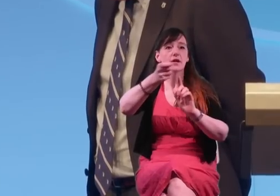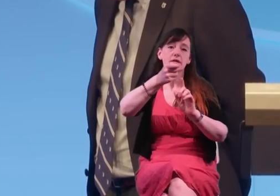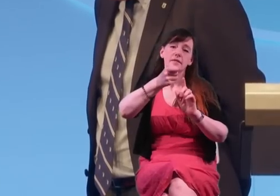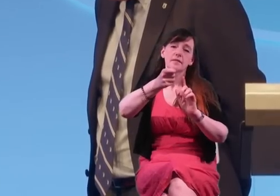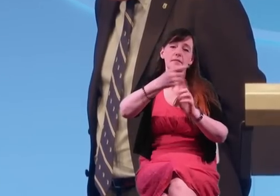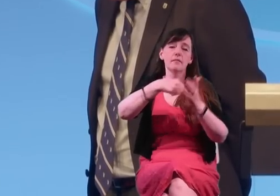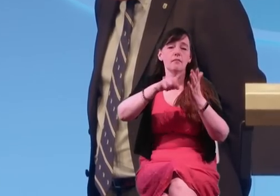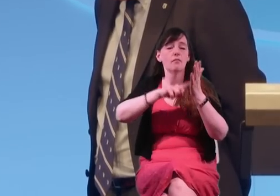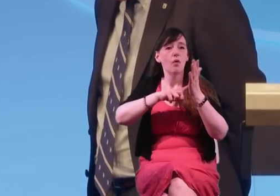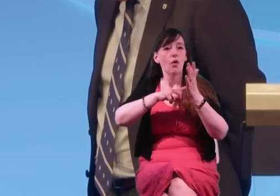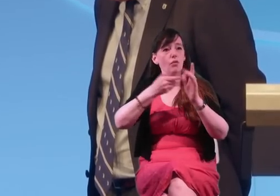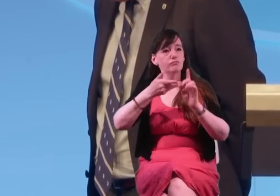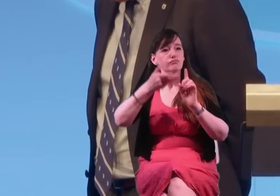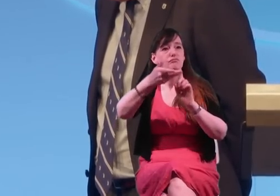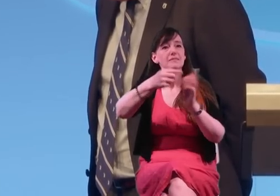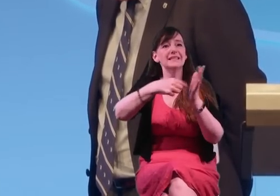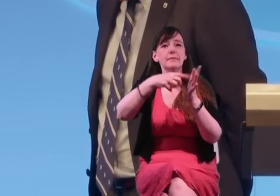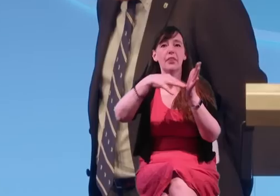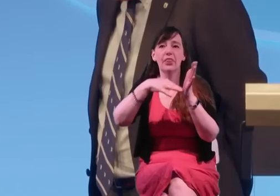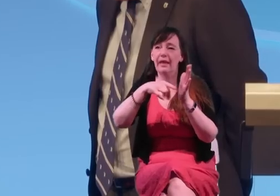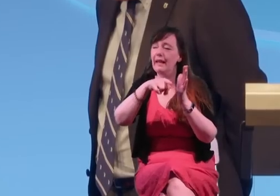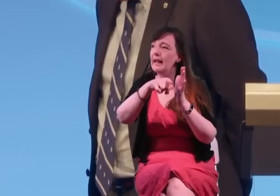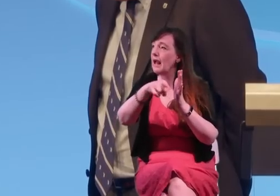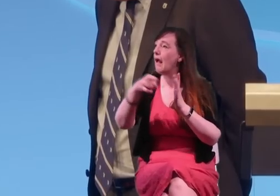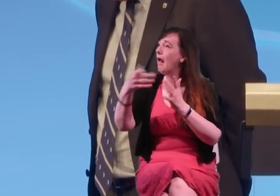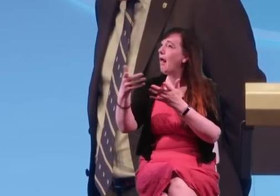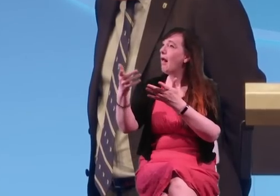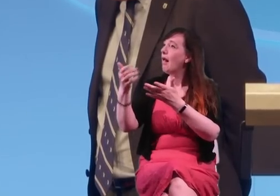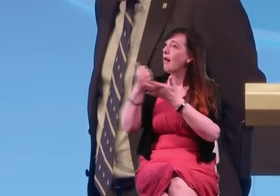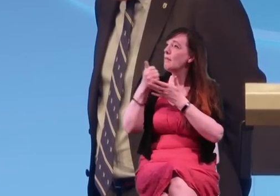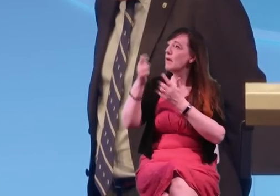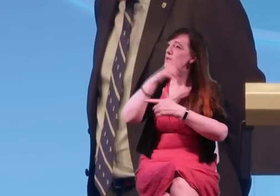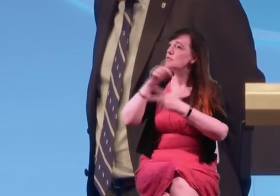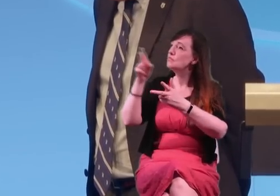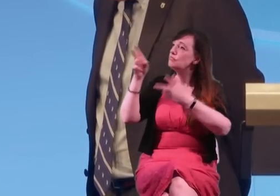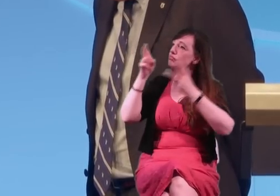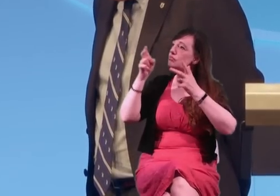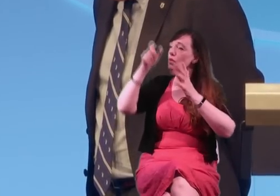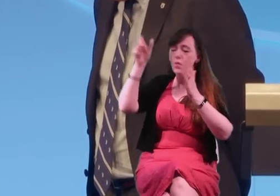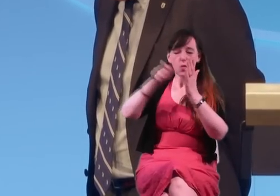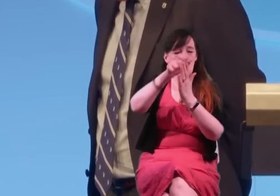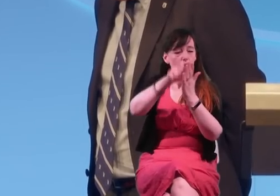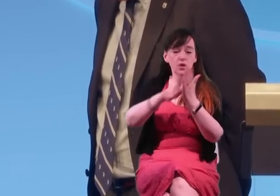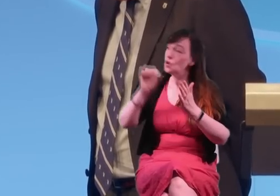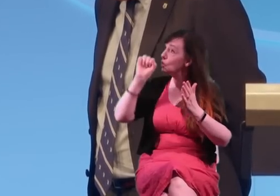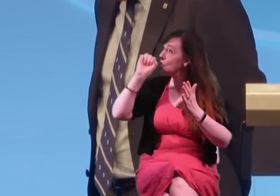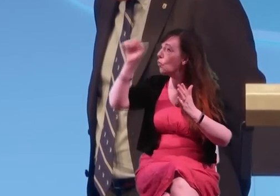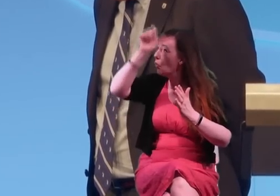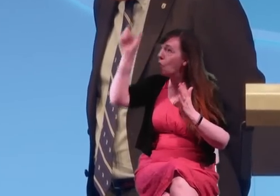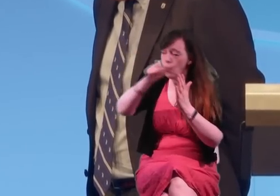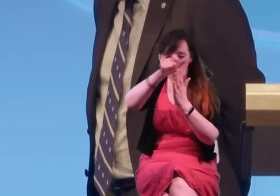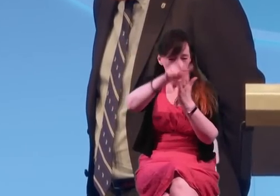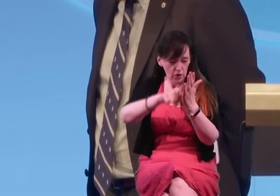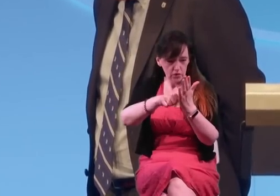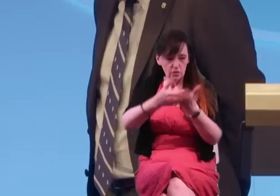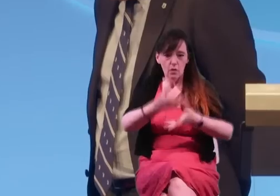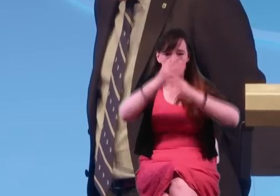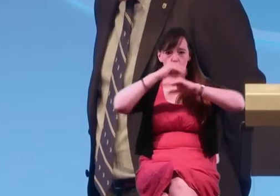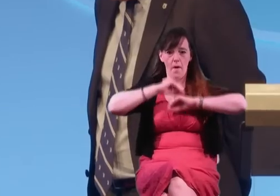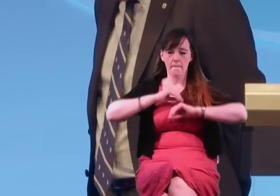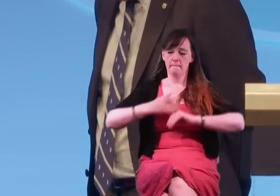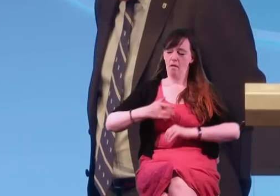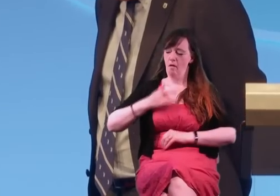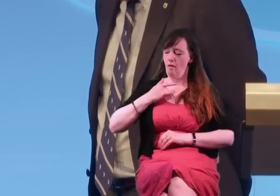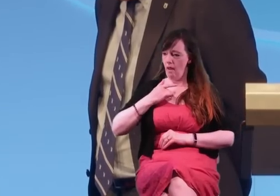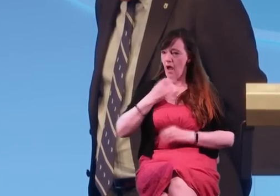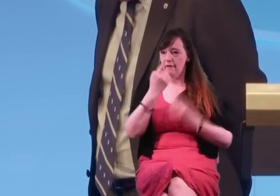us today. Help us to receive these words as your very words and to apply them to our lives individually and to the